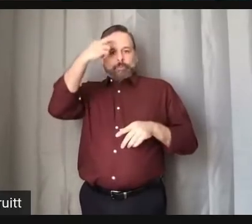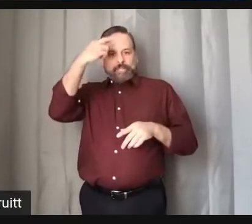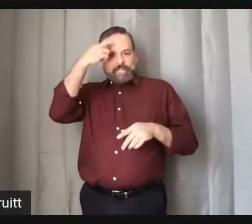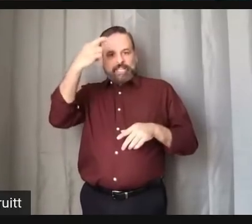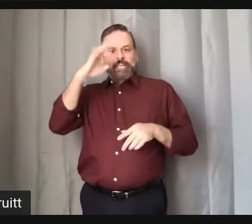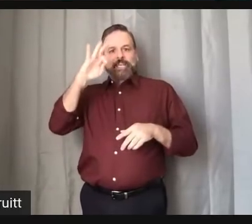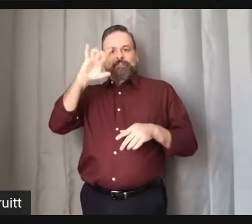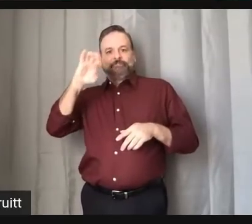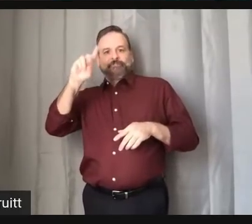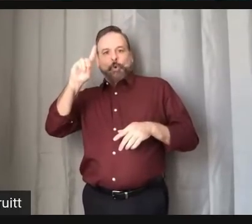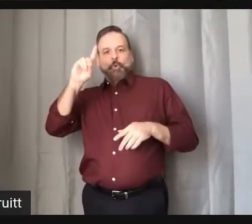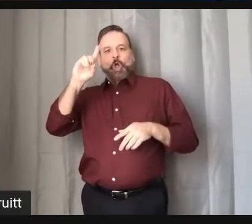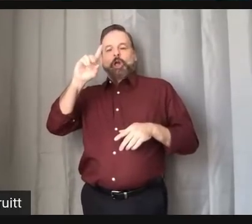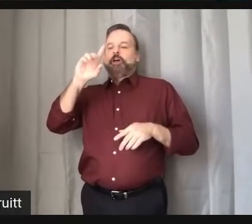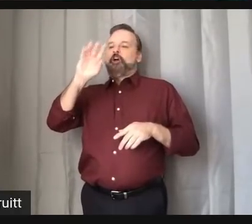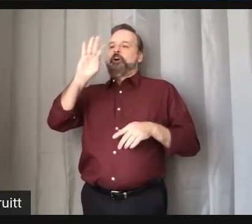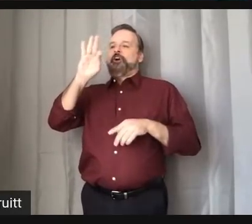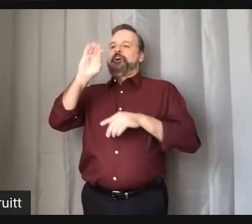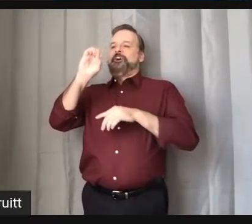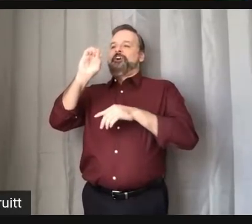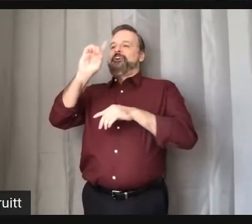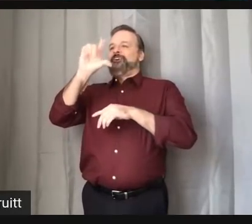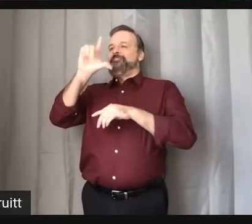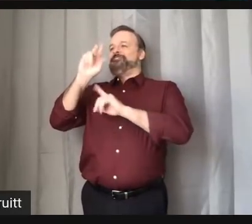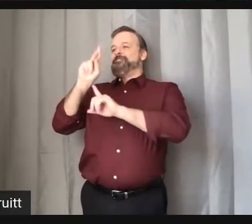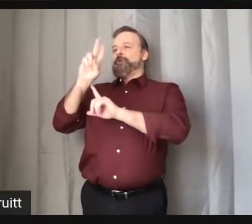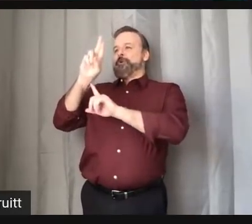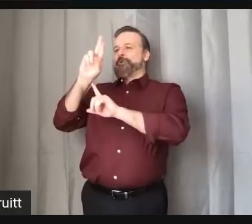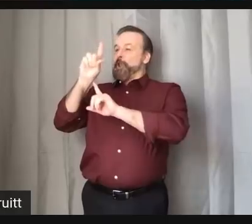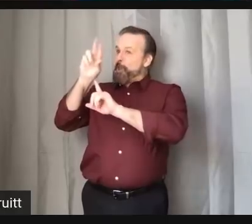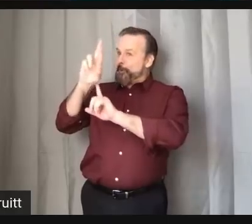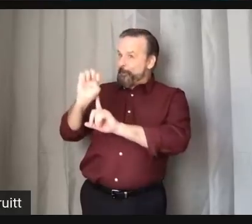Kwame, go ahead. Okay, my dogs are barking, so you go. Okay.